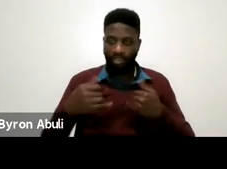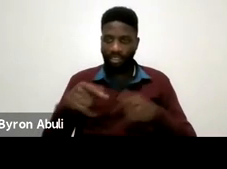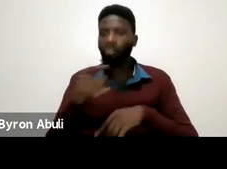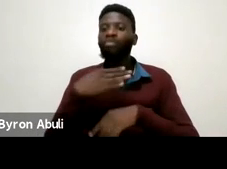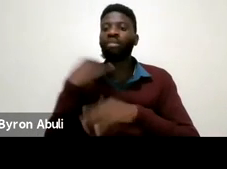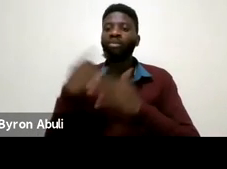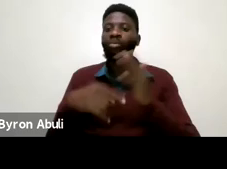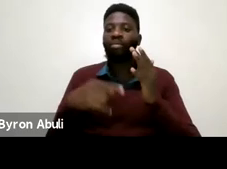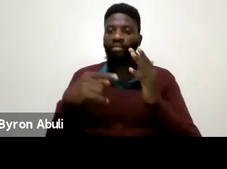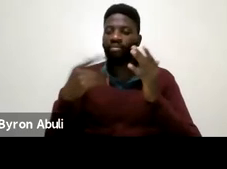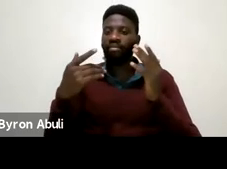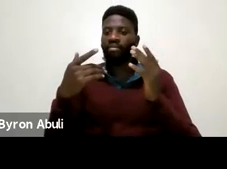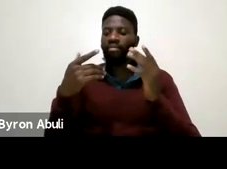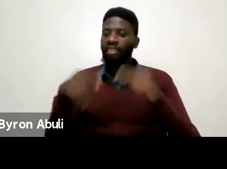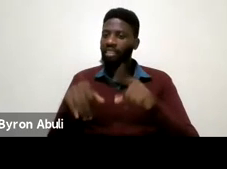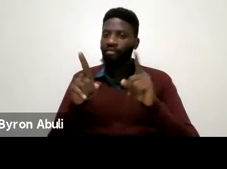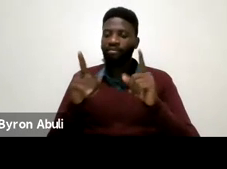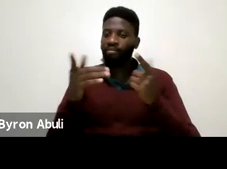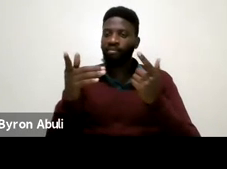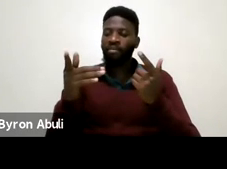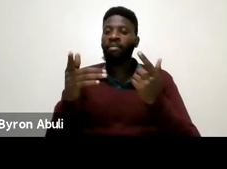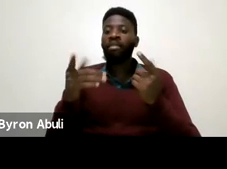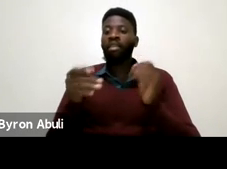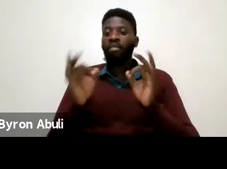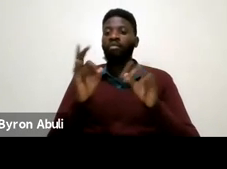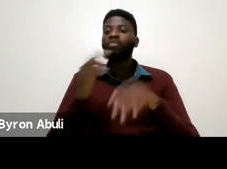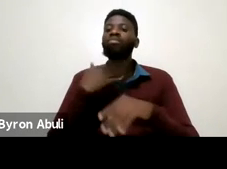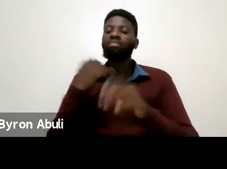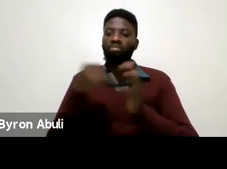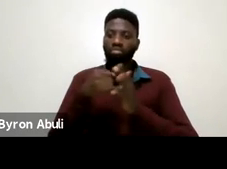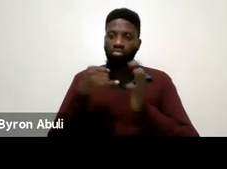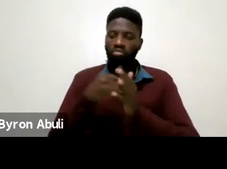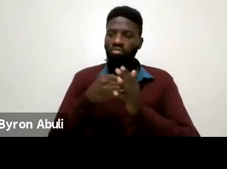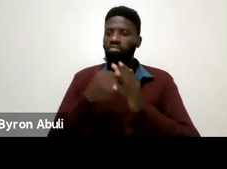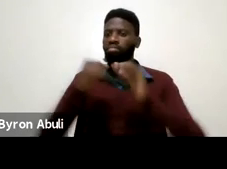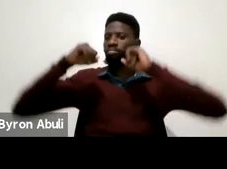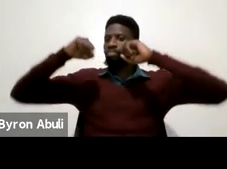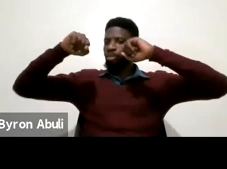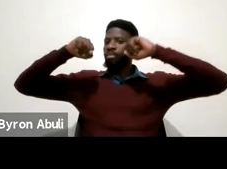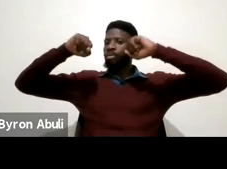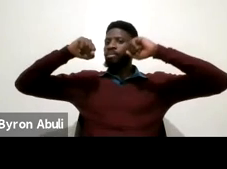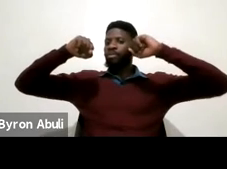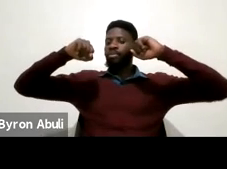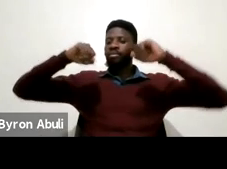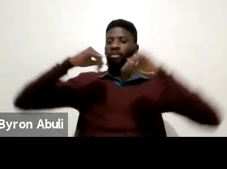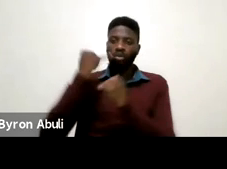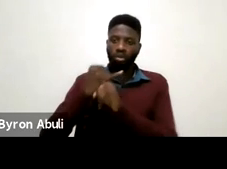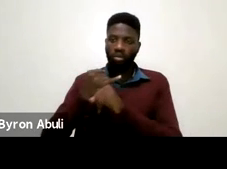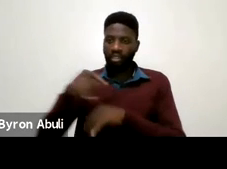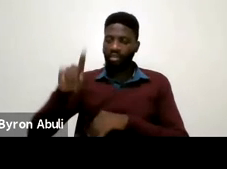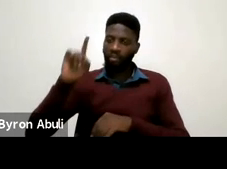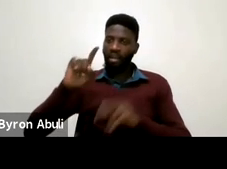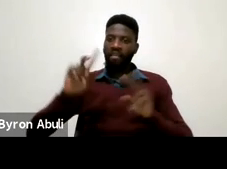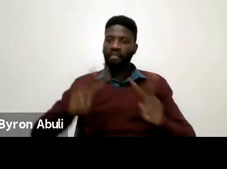yourself. If you want to be in that high-end market, you really need to give yourself value. How do you give yourself value or